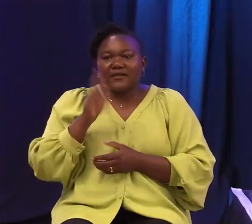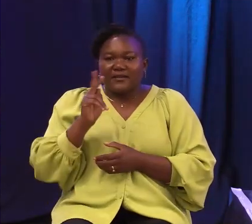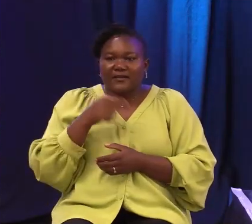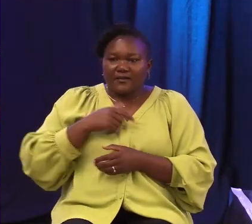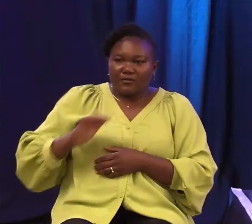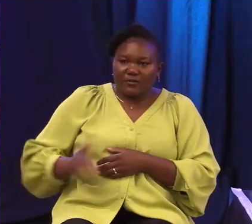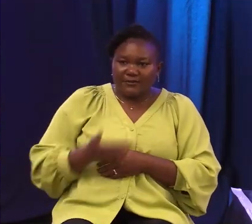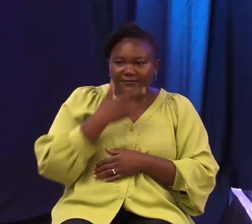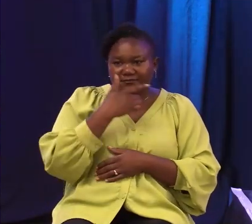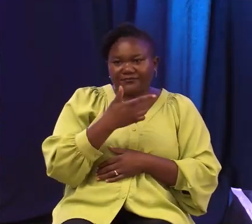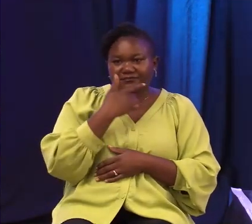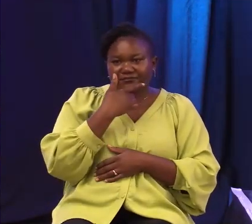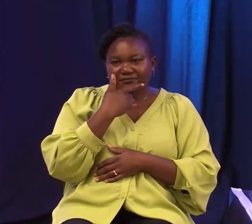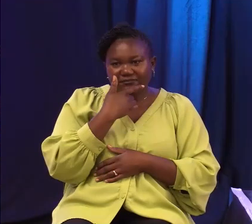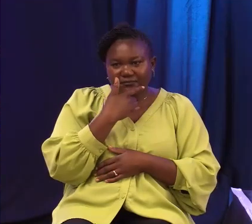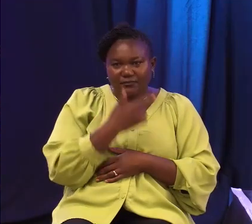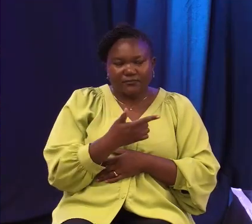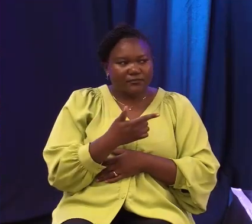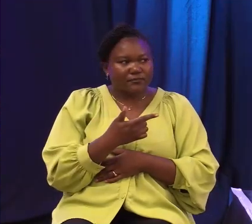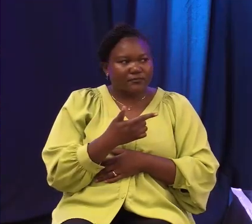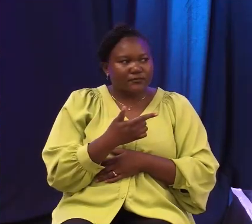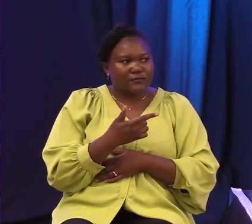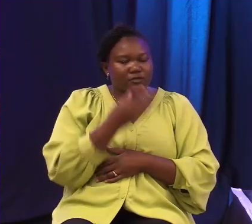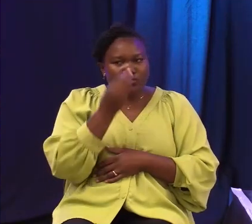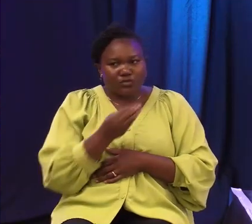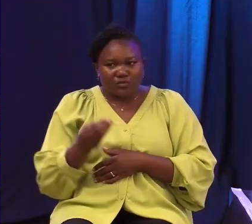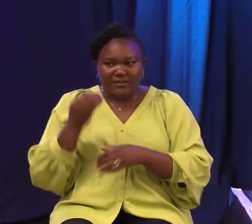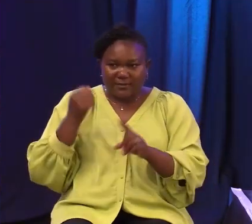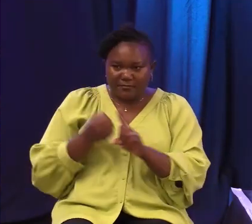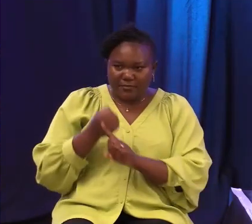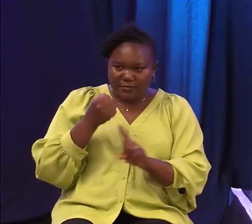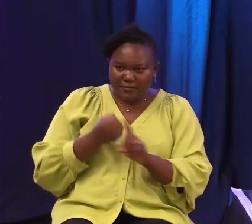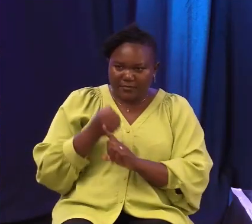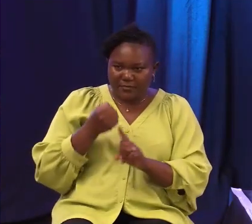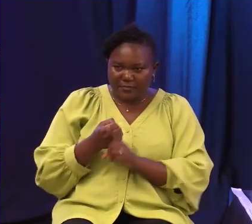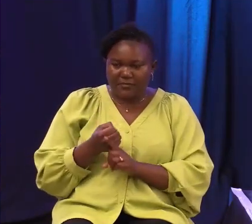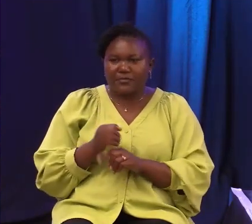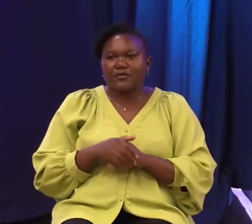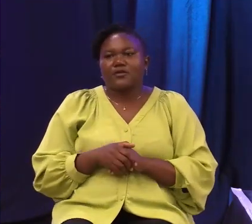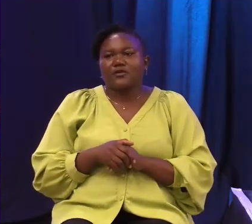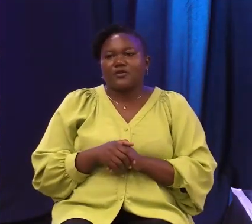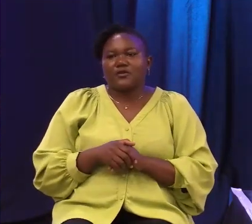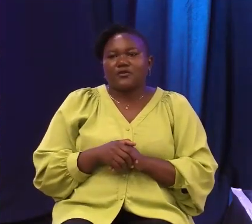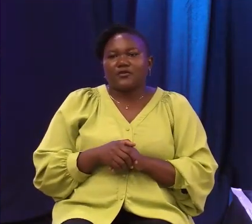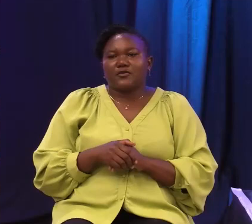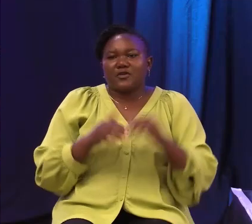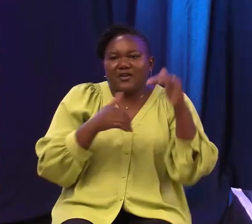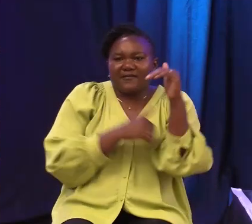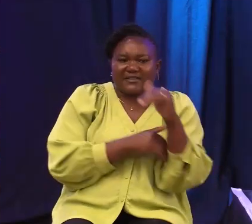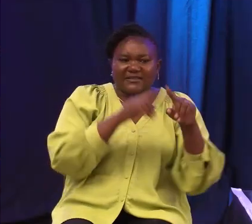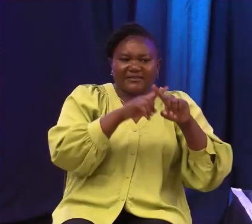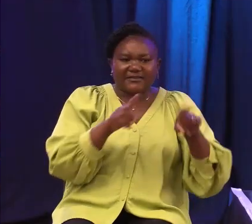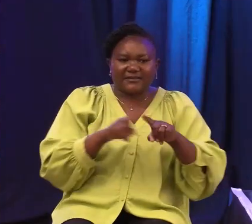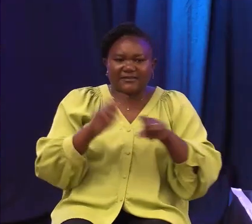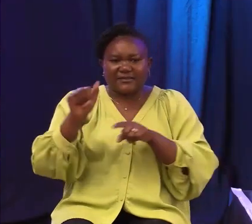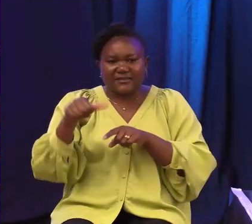just thank Heather, the children's advocate, Aurelia, our public relations officer, and all of the